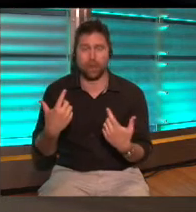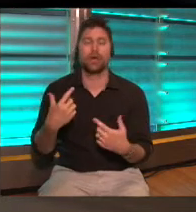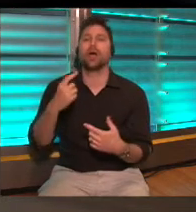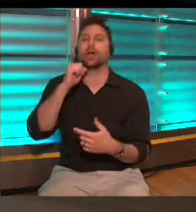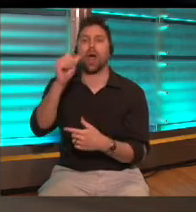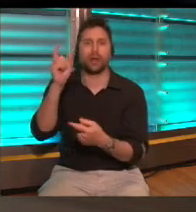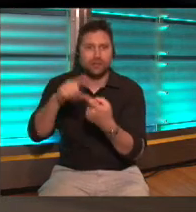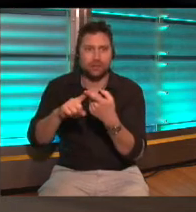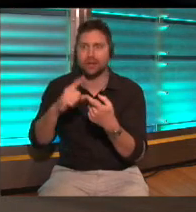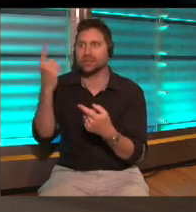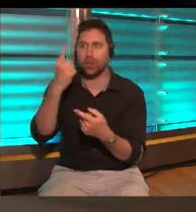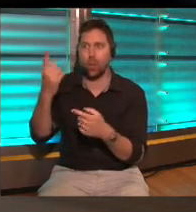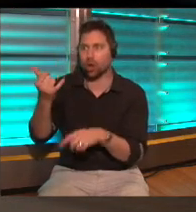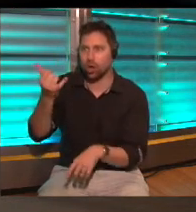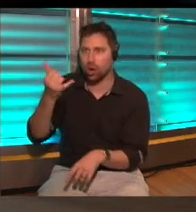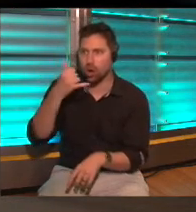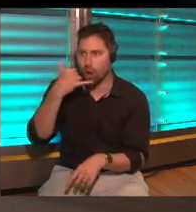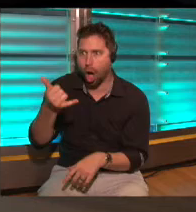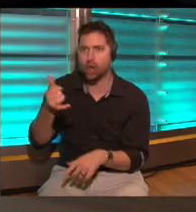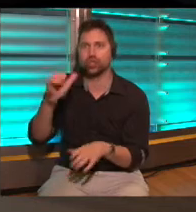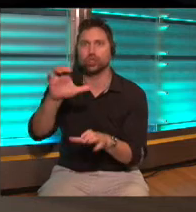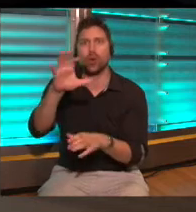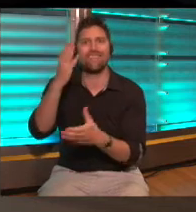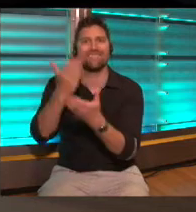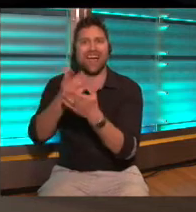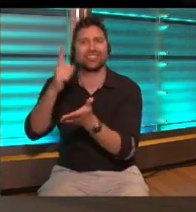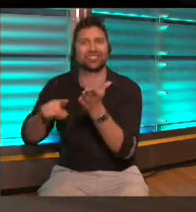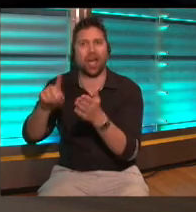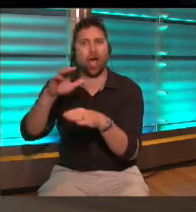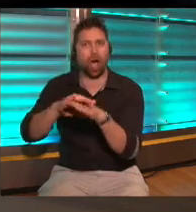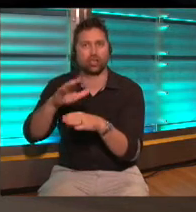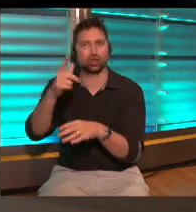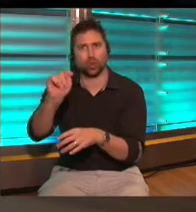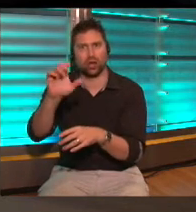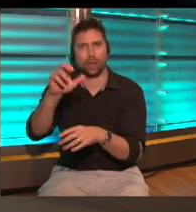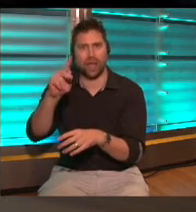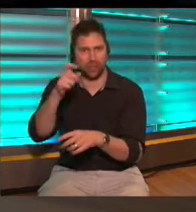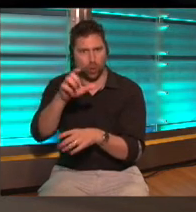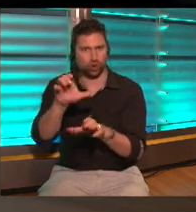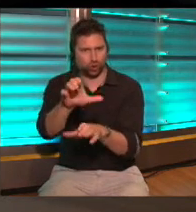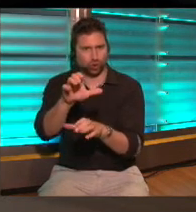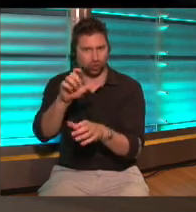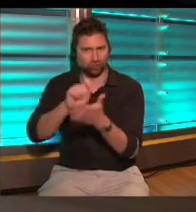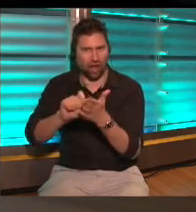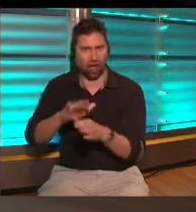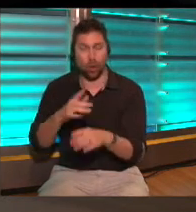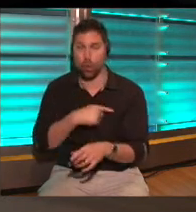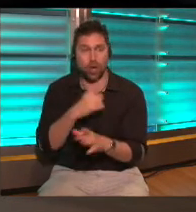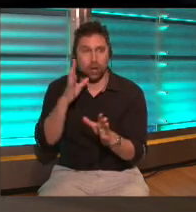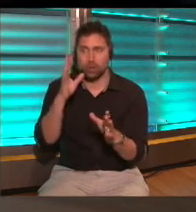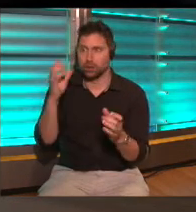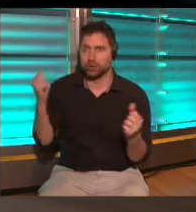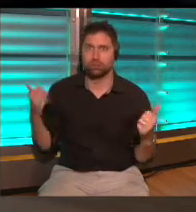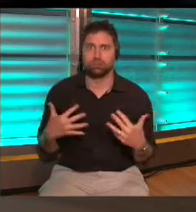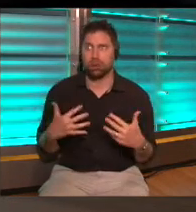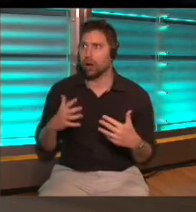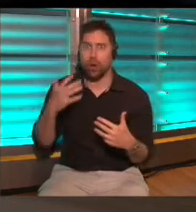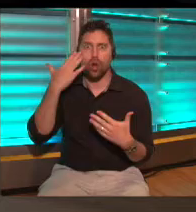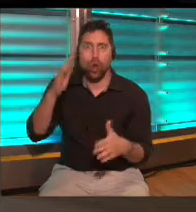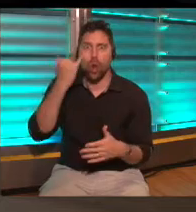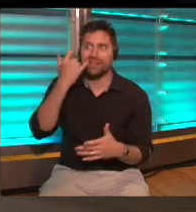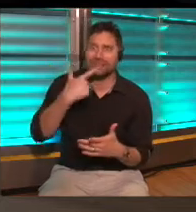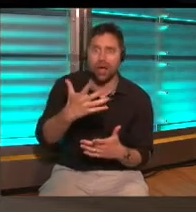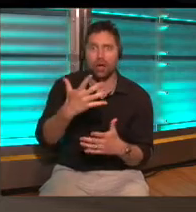until someone called to do a fact check on Georgetown Cupcake that he was going to write something about it. And we were terrified because we didn't know if he was going to say these